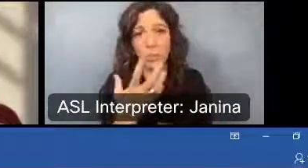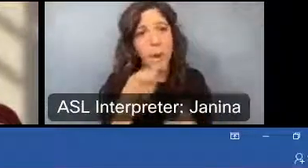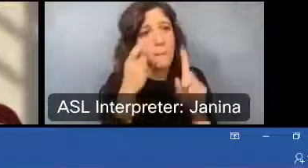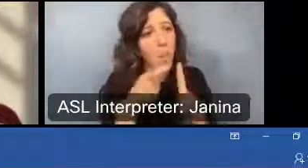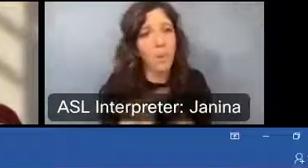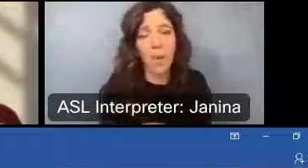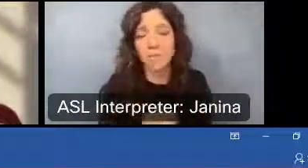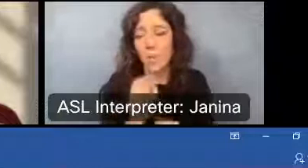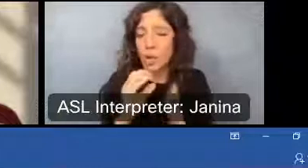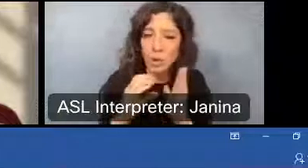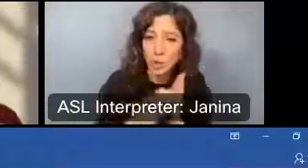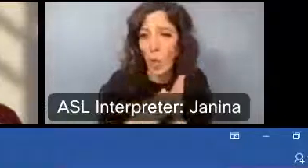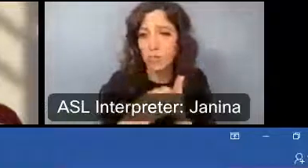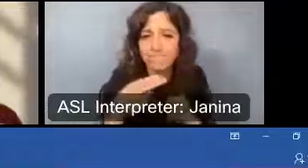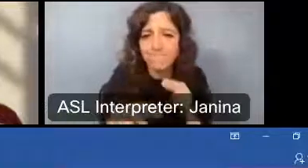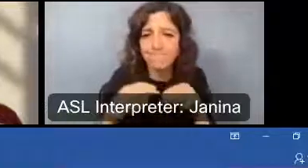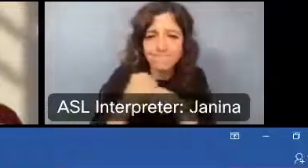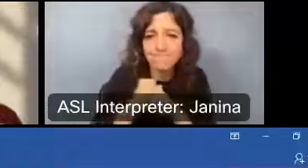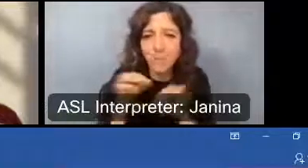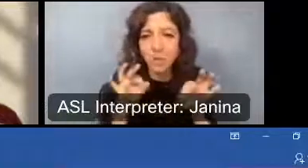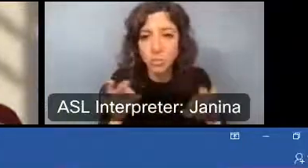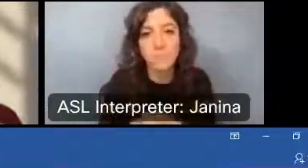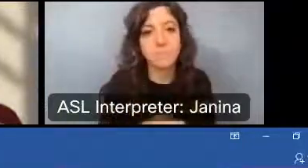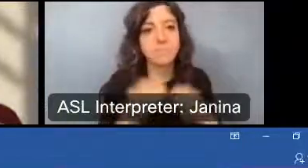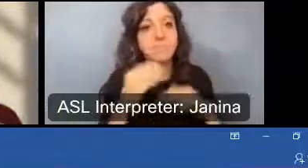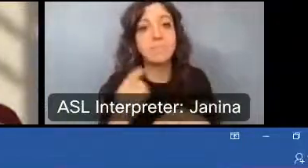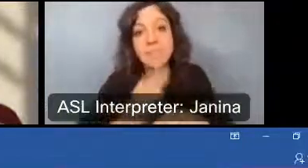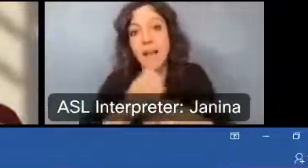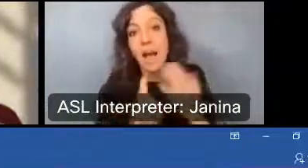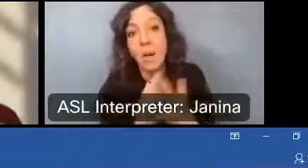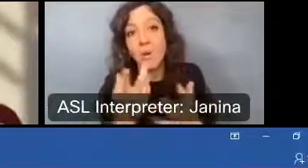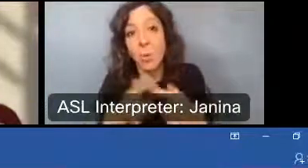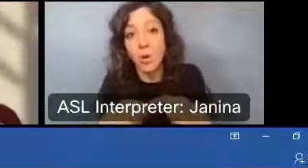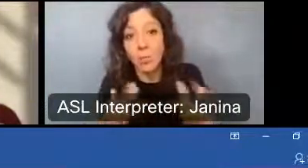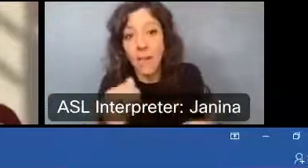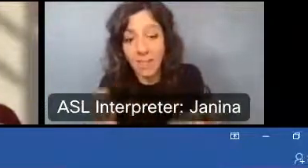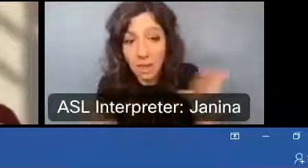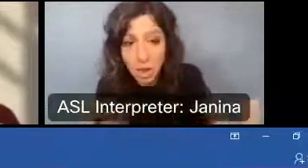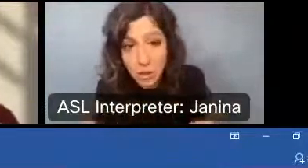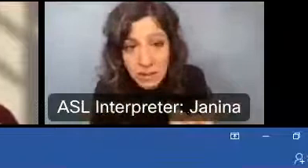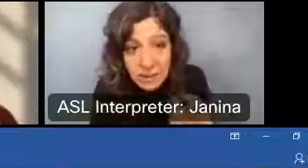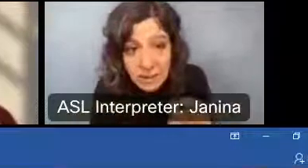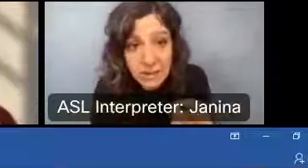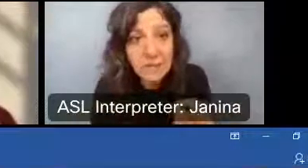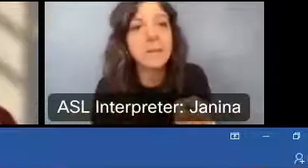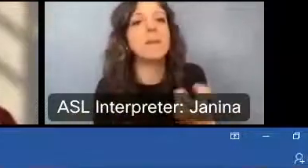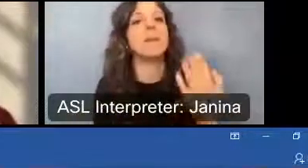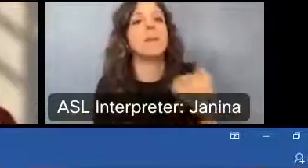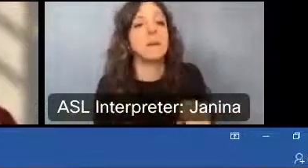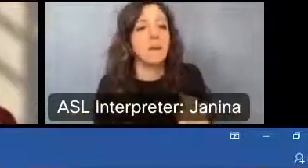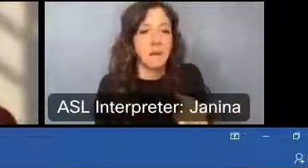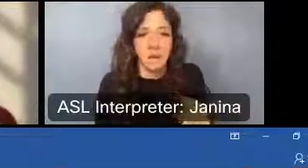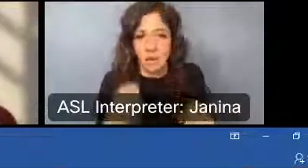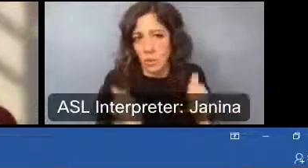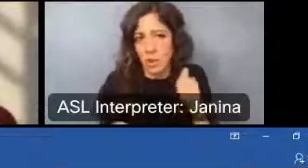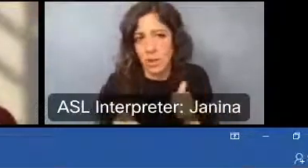short descriptions, days and hours that you're looking at providing the service. Again, and then who of your